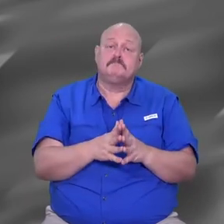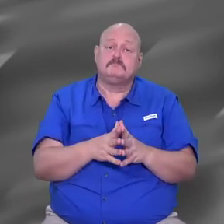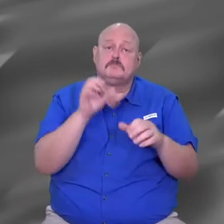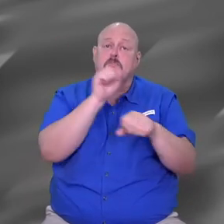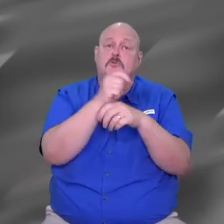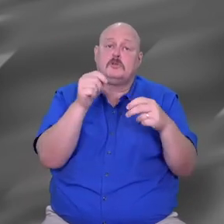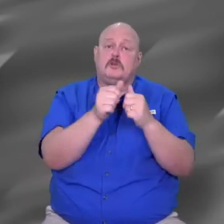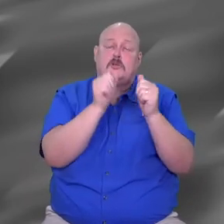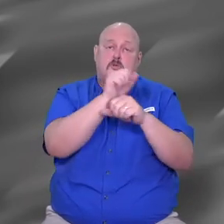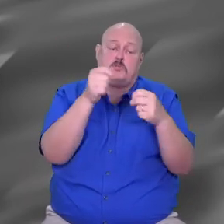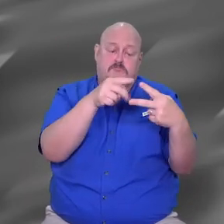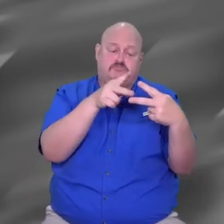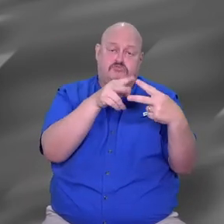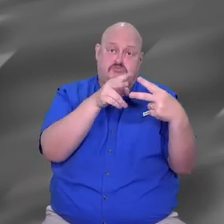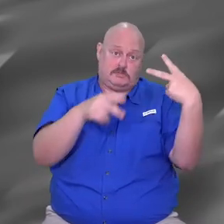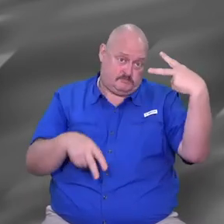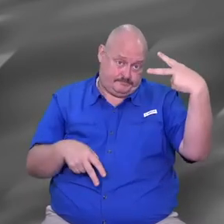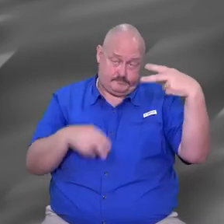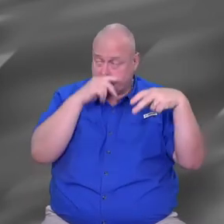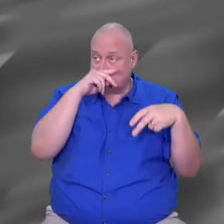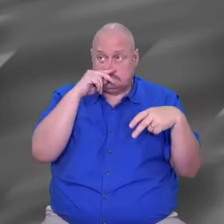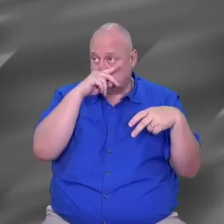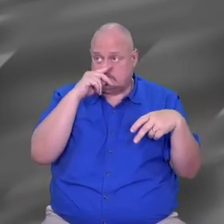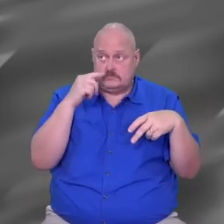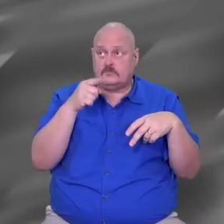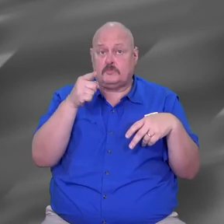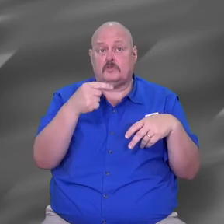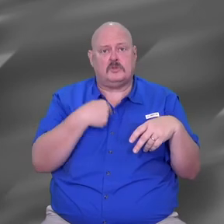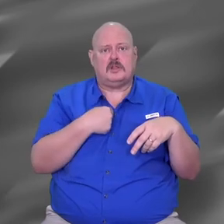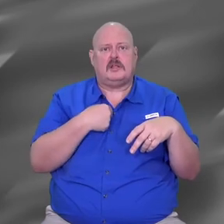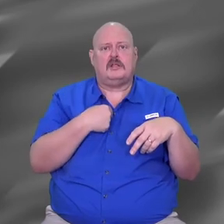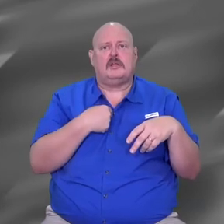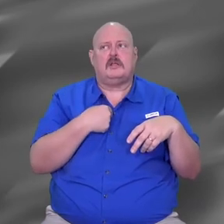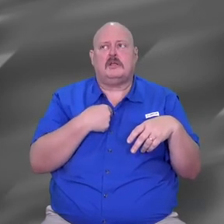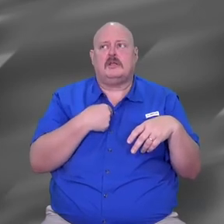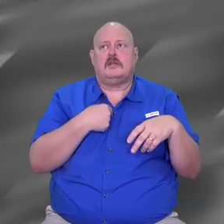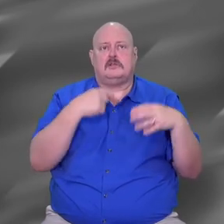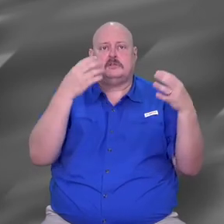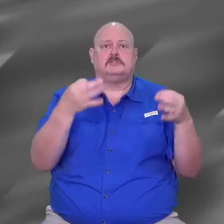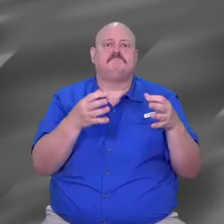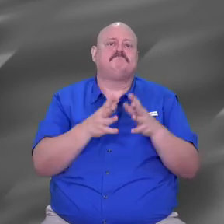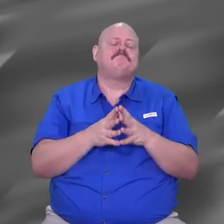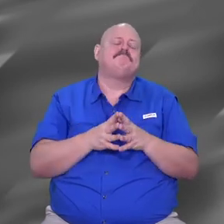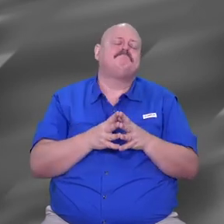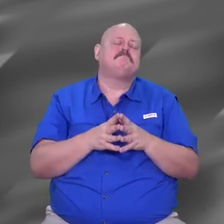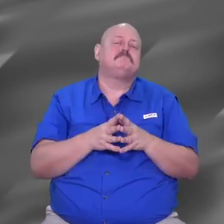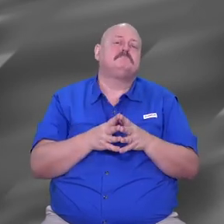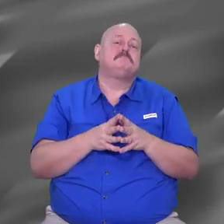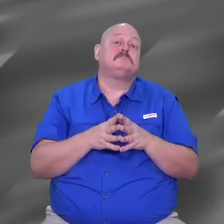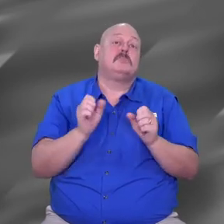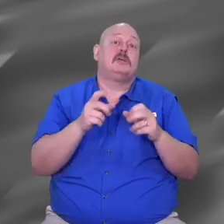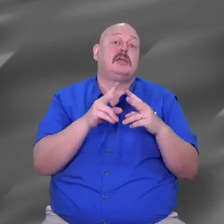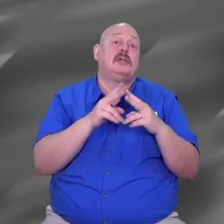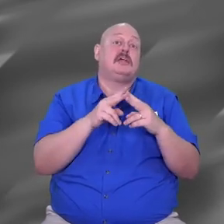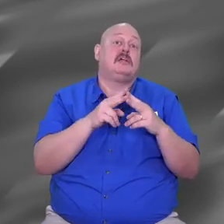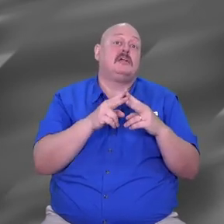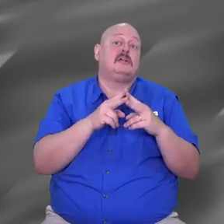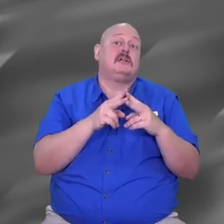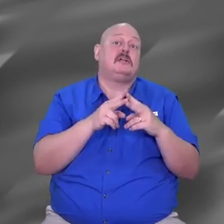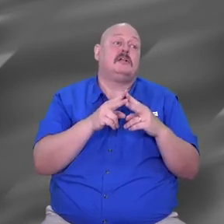one or more of these, do you not? And you and I have a decision. We can either be an